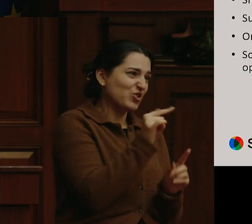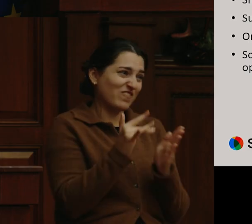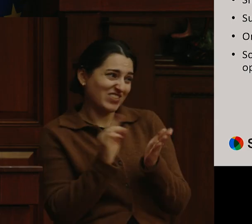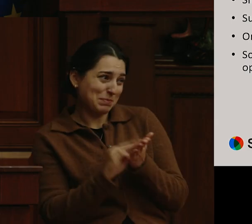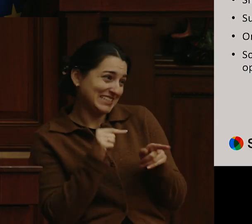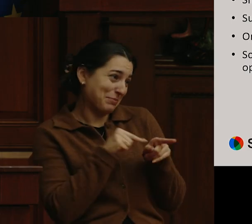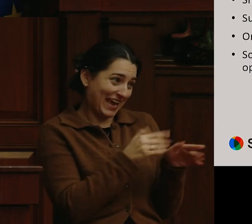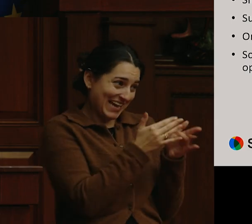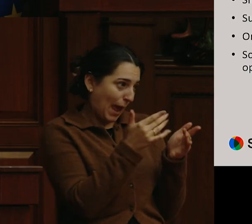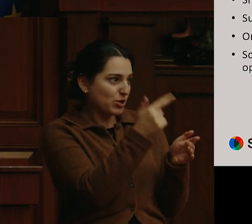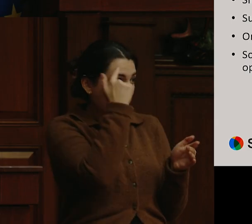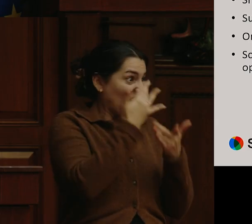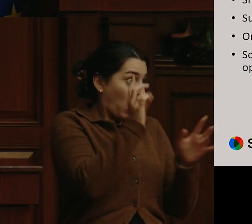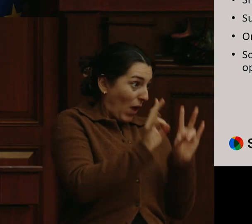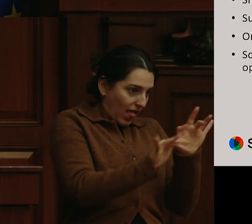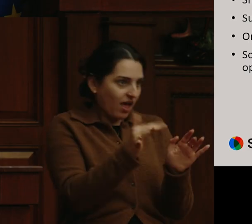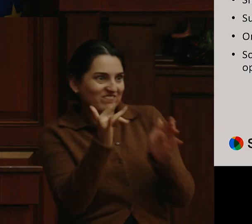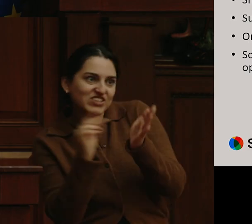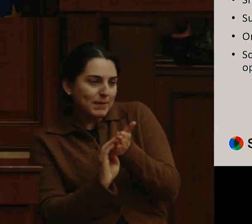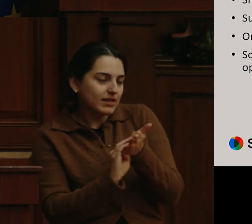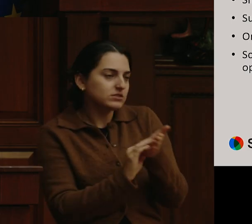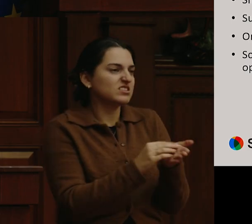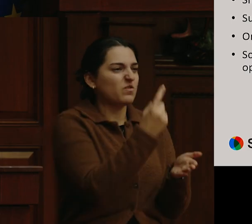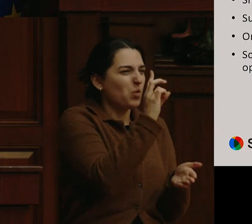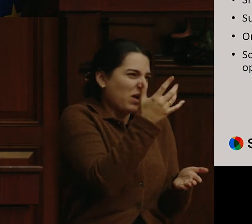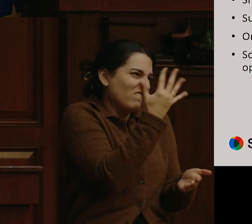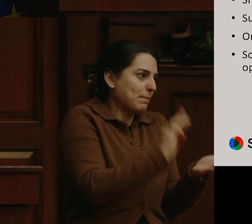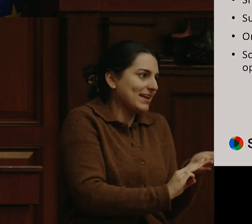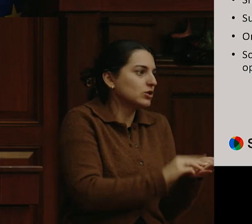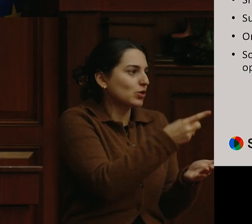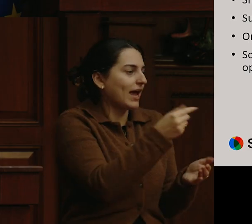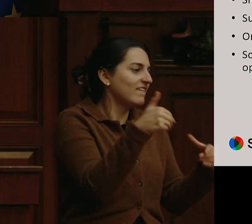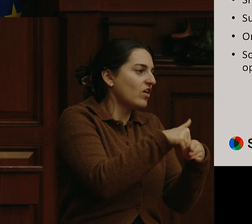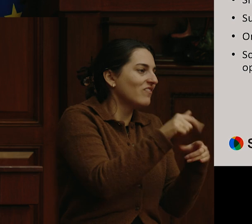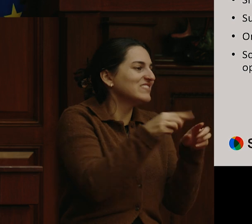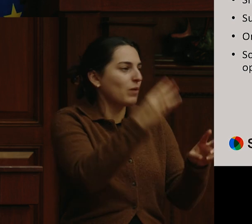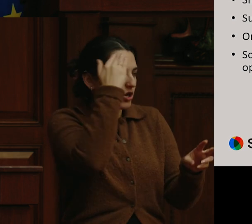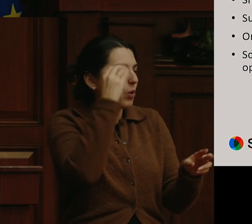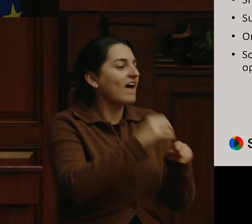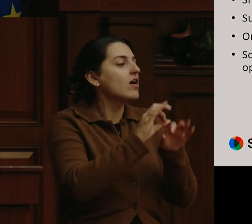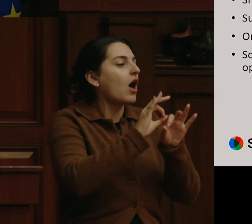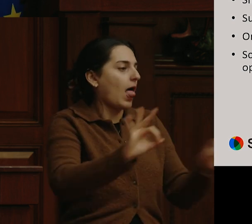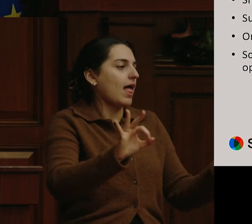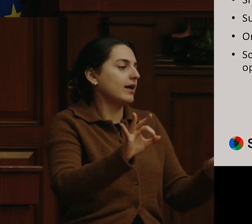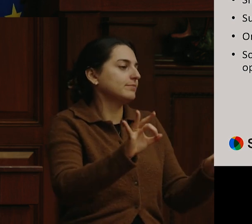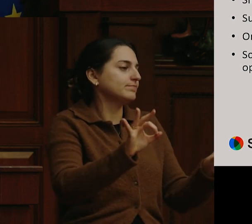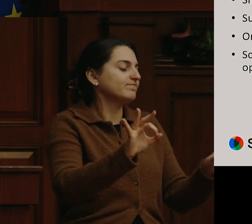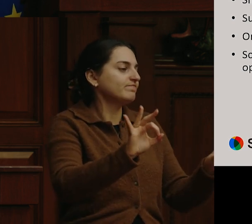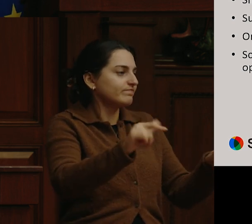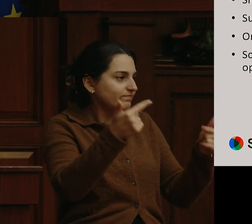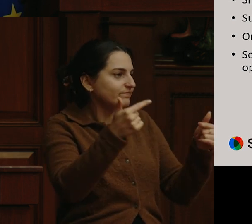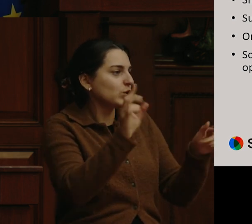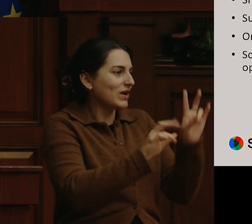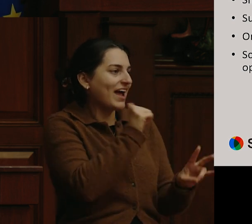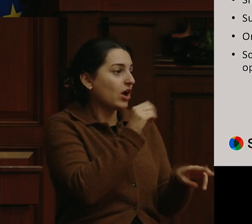minutes, depending on how many questions you submit. And you can take part in several ways. So predominantly, we're running the online survey. It opens today.